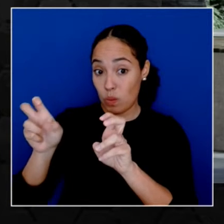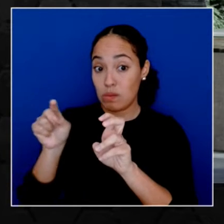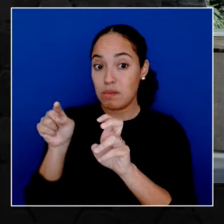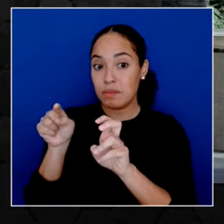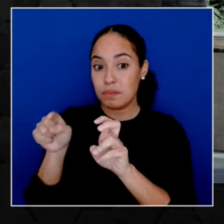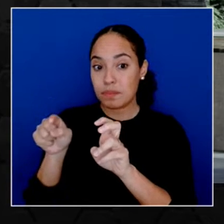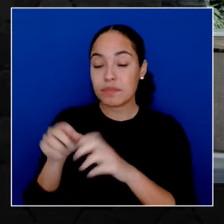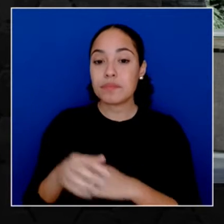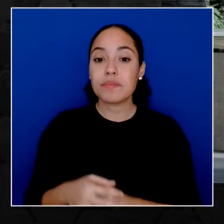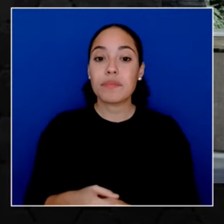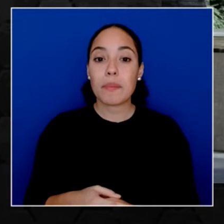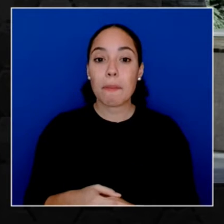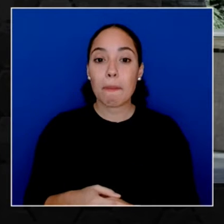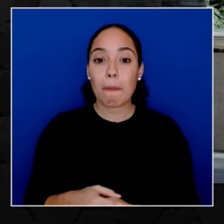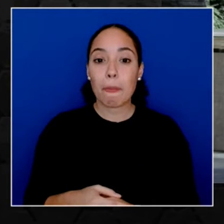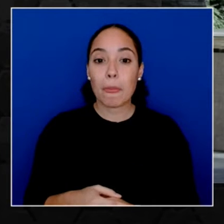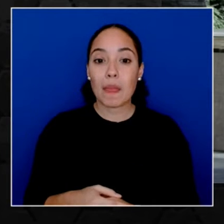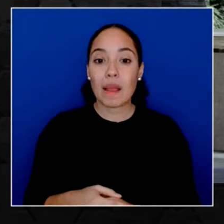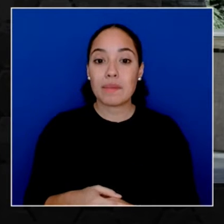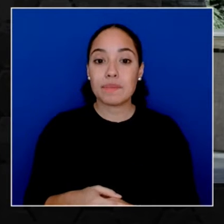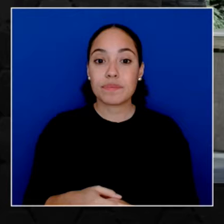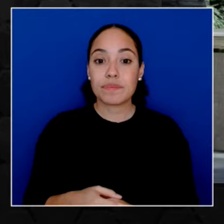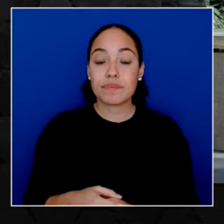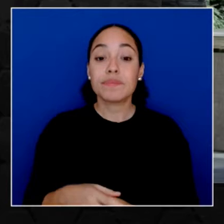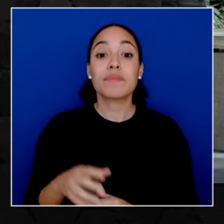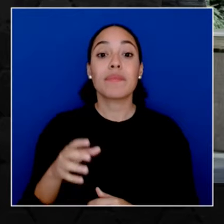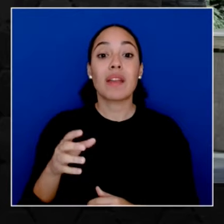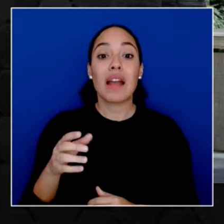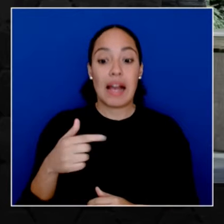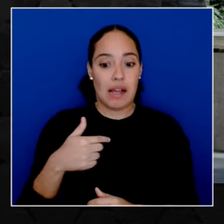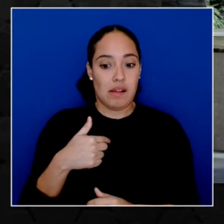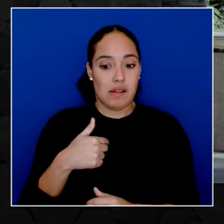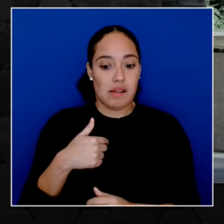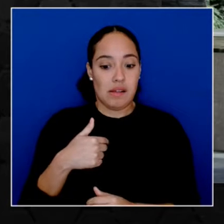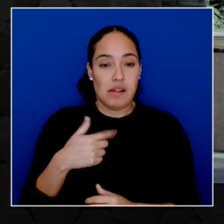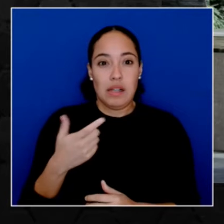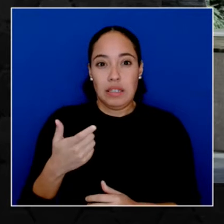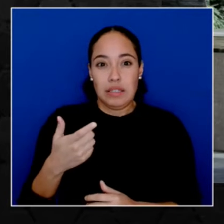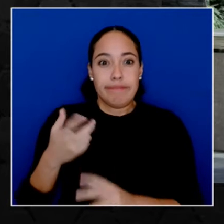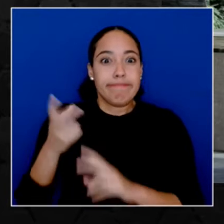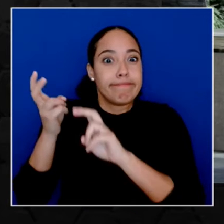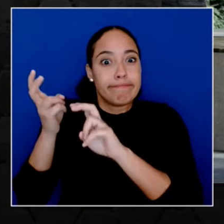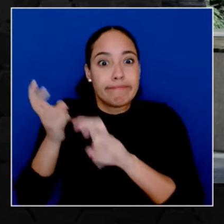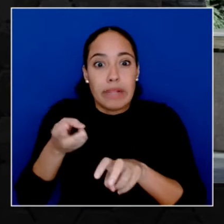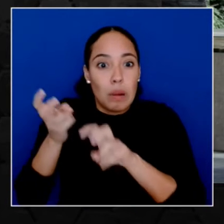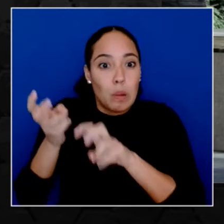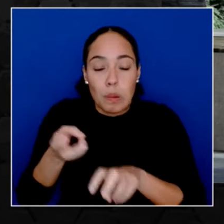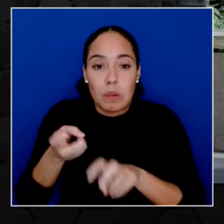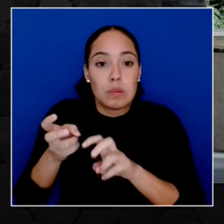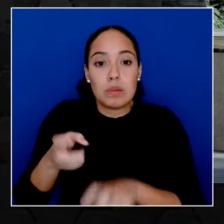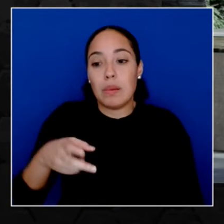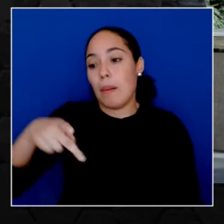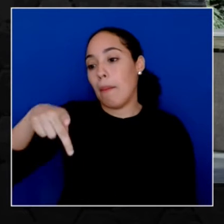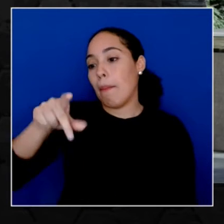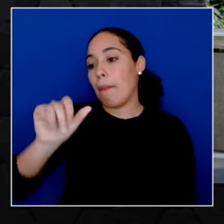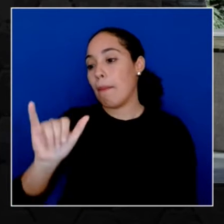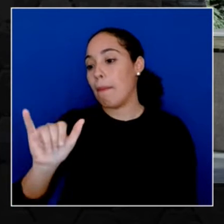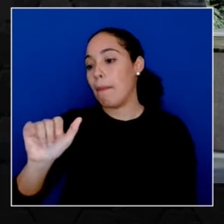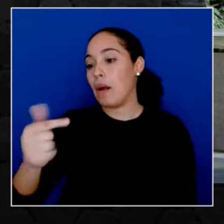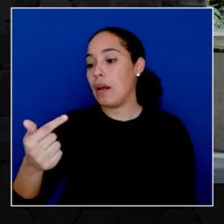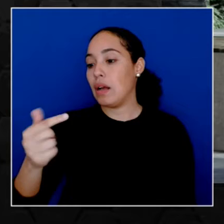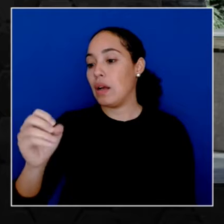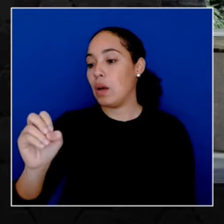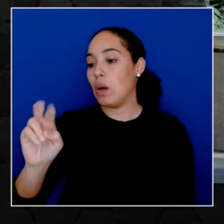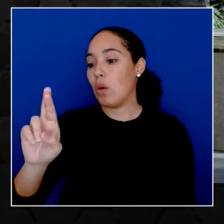not find the runnable notebooks. So for that, I had to again, download PyTorch in my own laptop, then Anaconda and all those things. So that